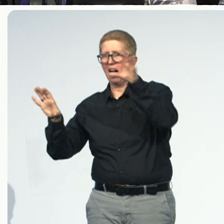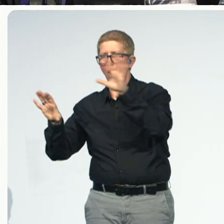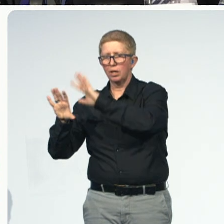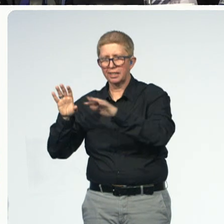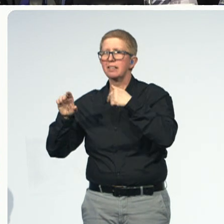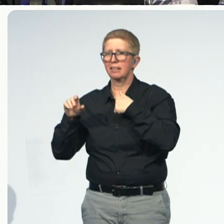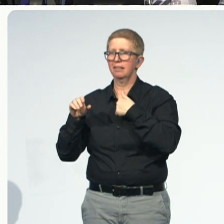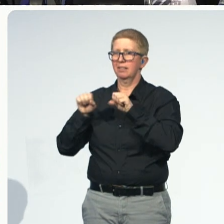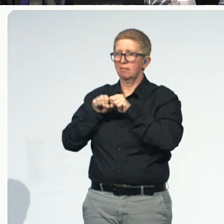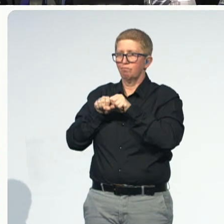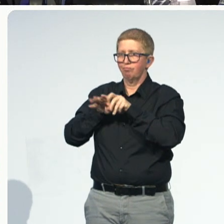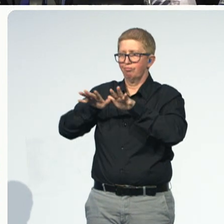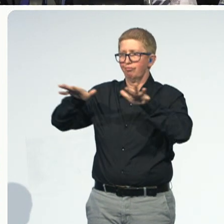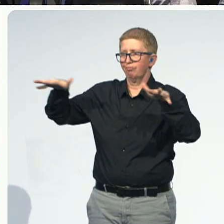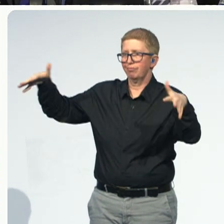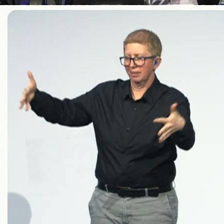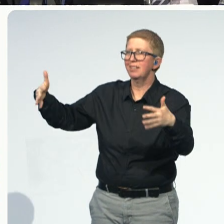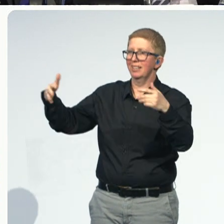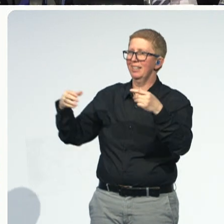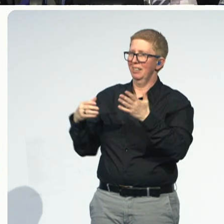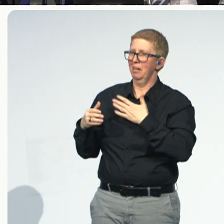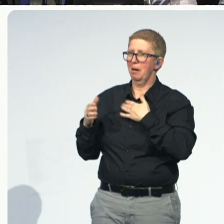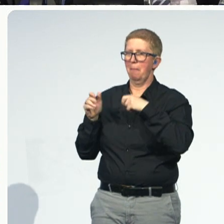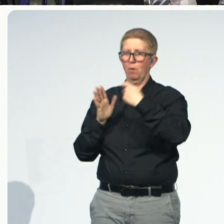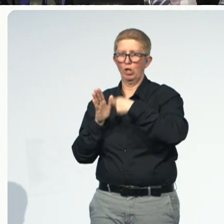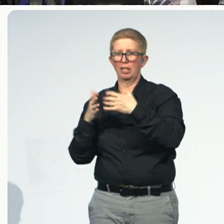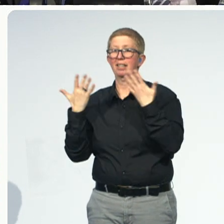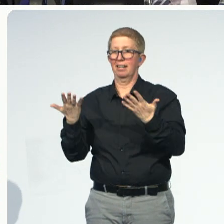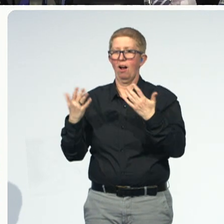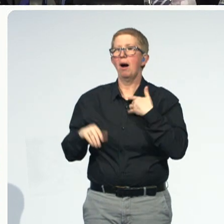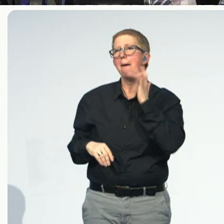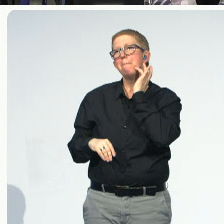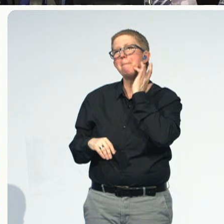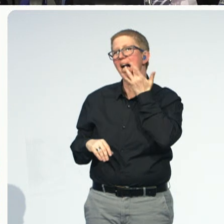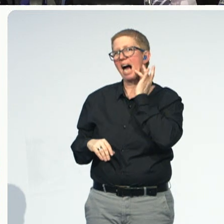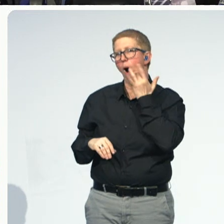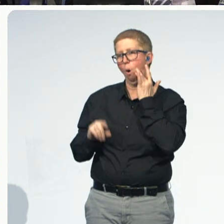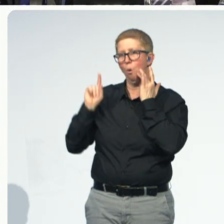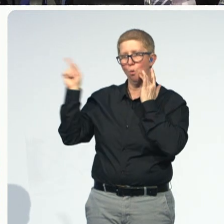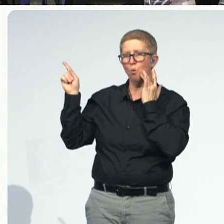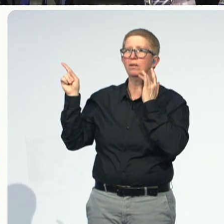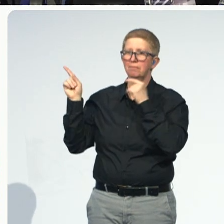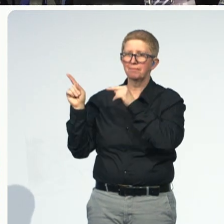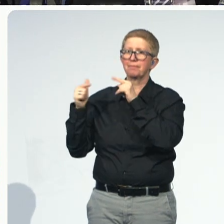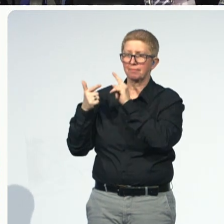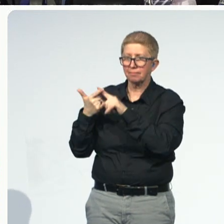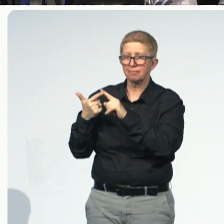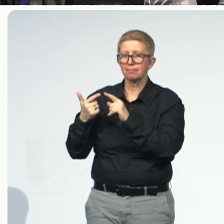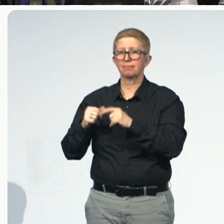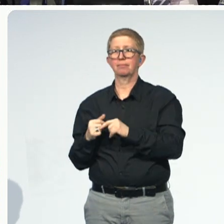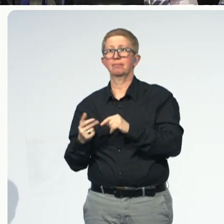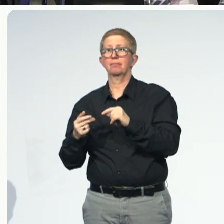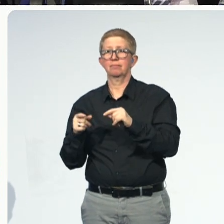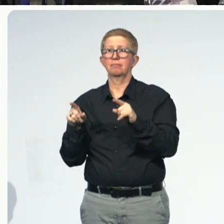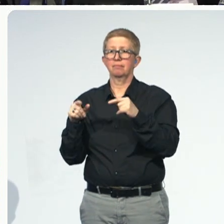Macau in 2018. And we also provide some on-site and online training and consultation support